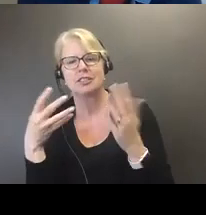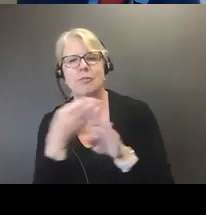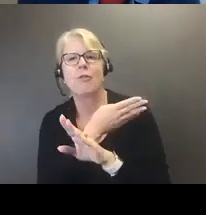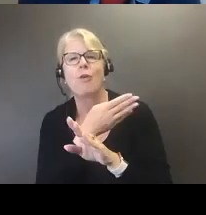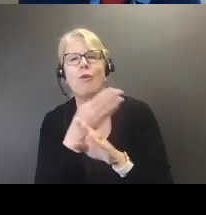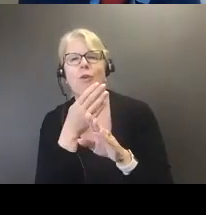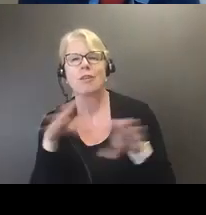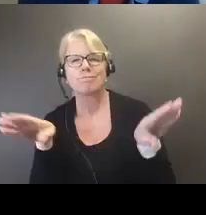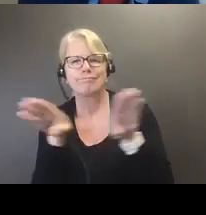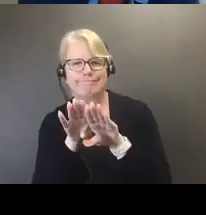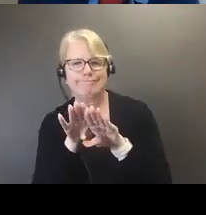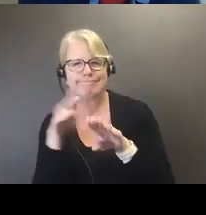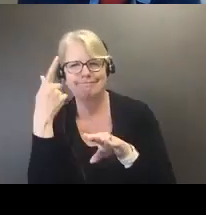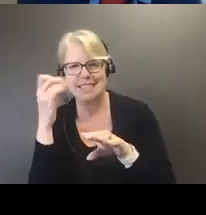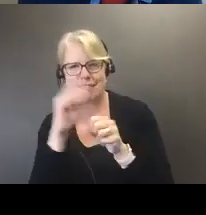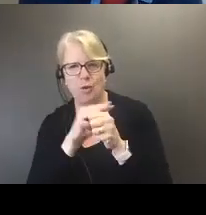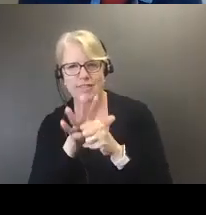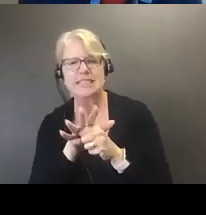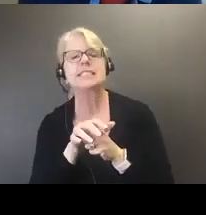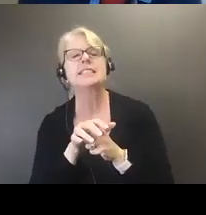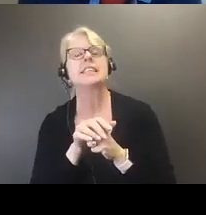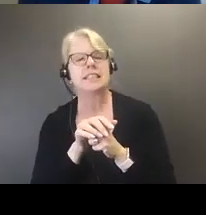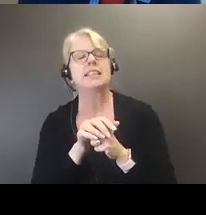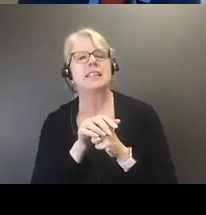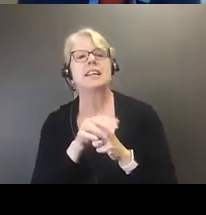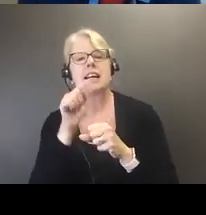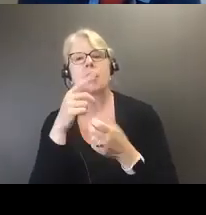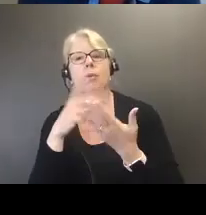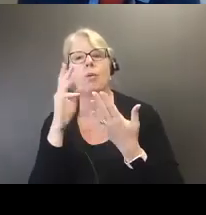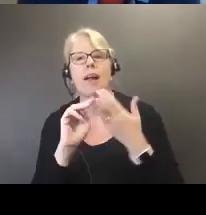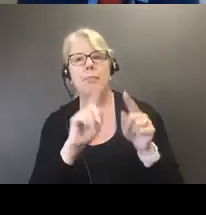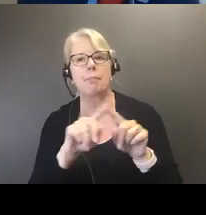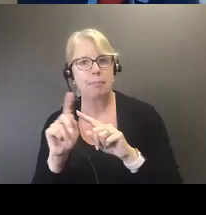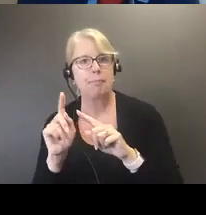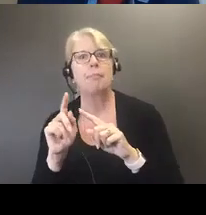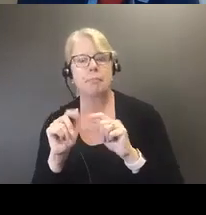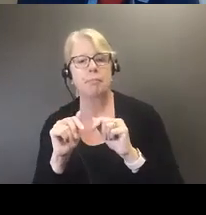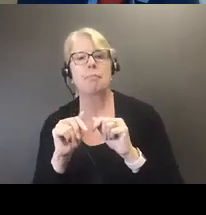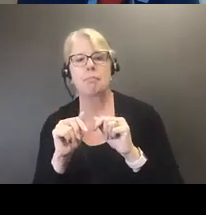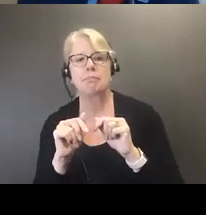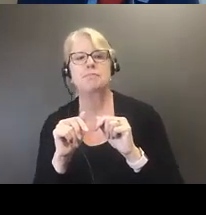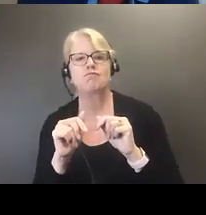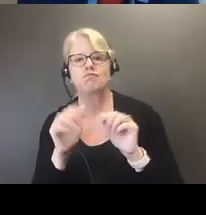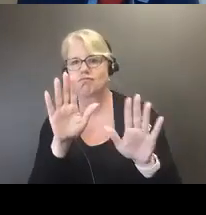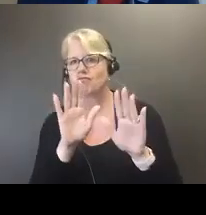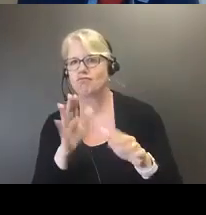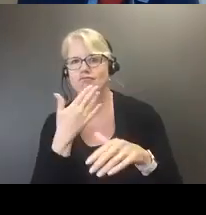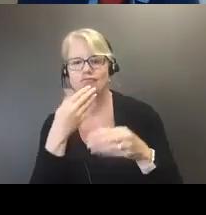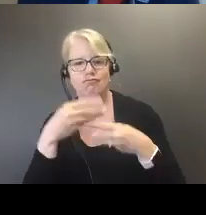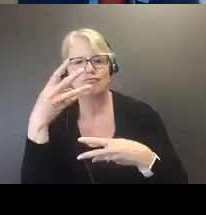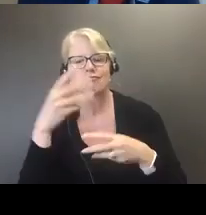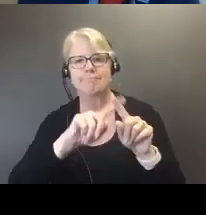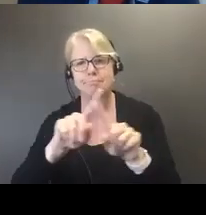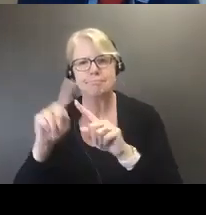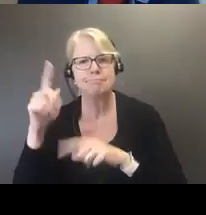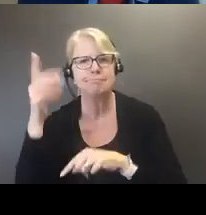for COVID, but the programming continues to be wonderful. So we have lots of